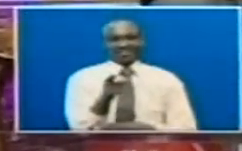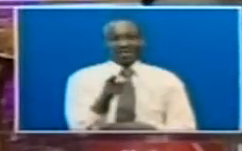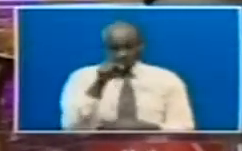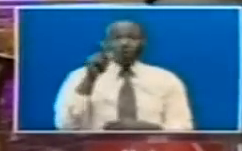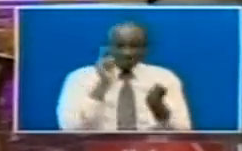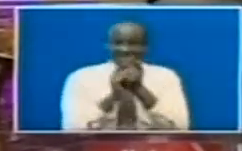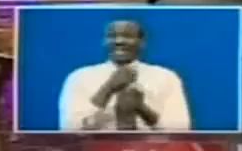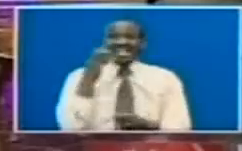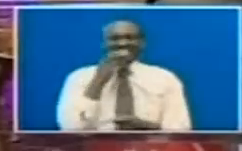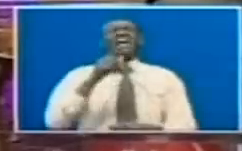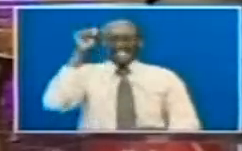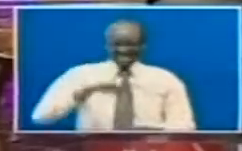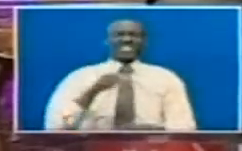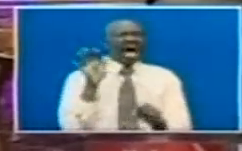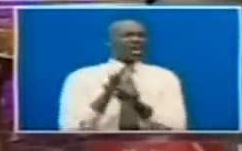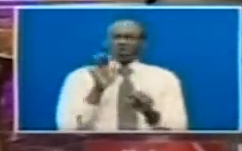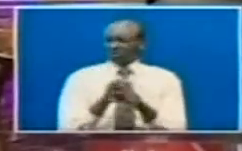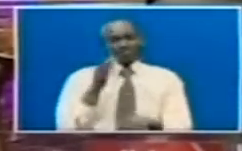Ulimjua Kenyatta? Sana, sana. Kweli?